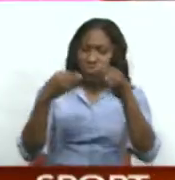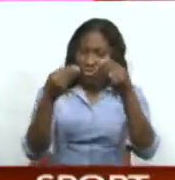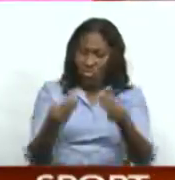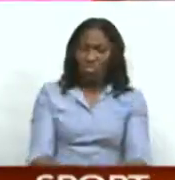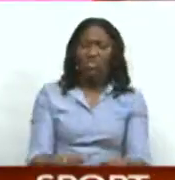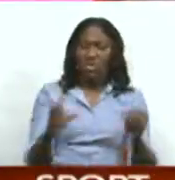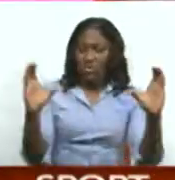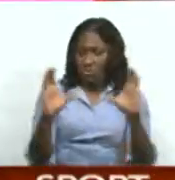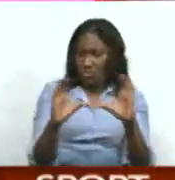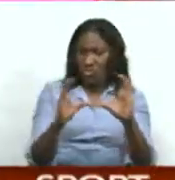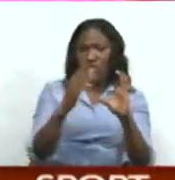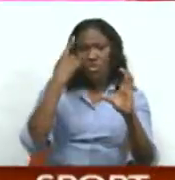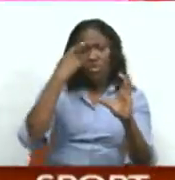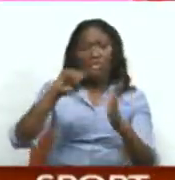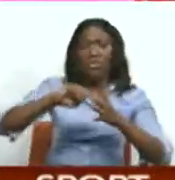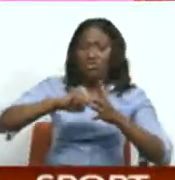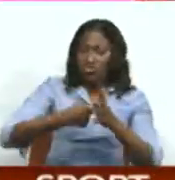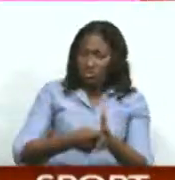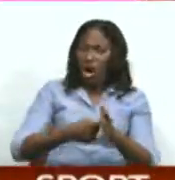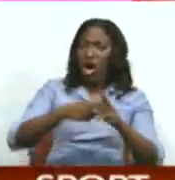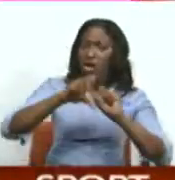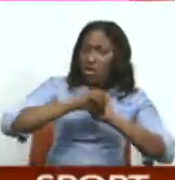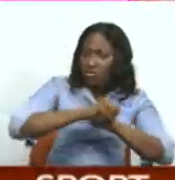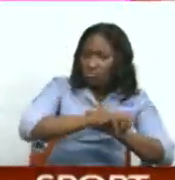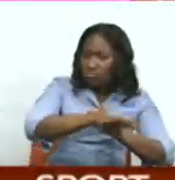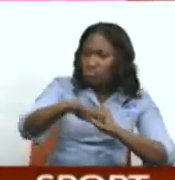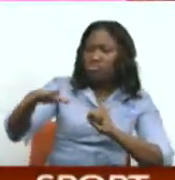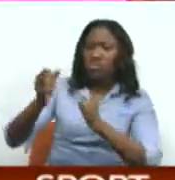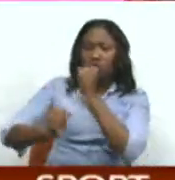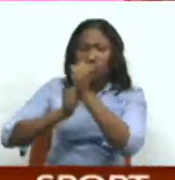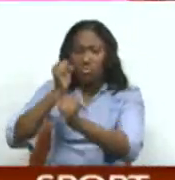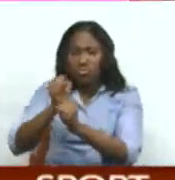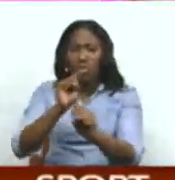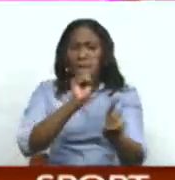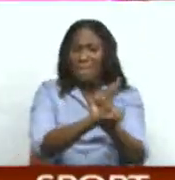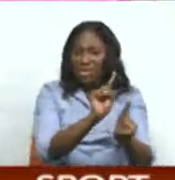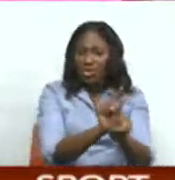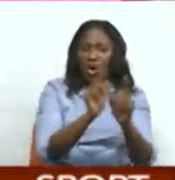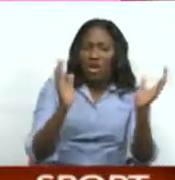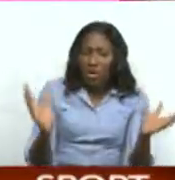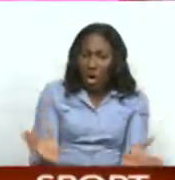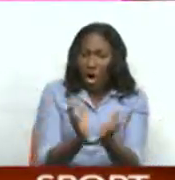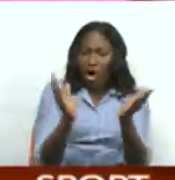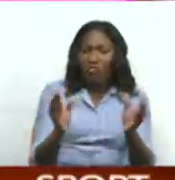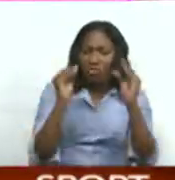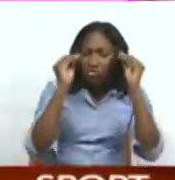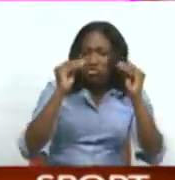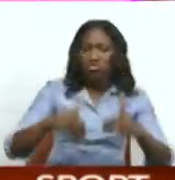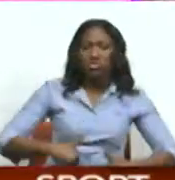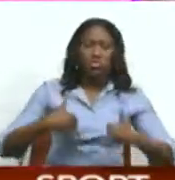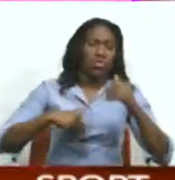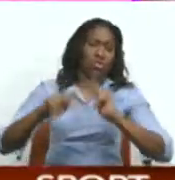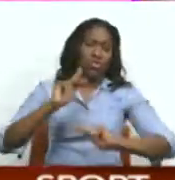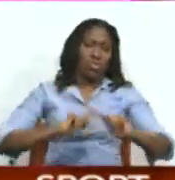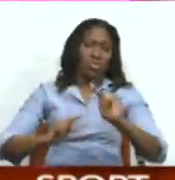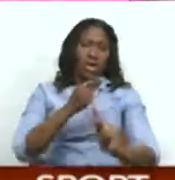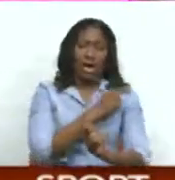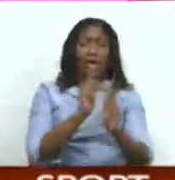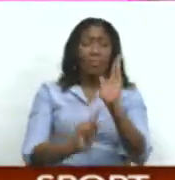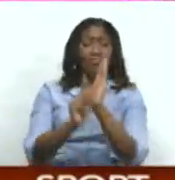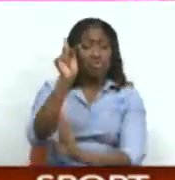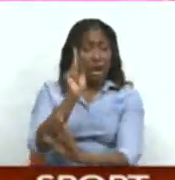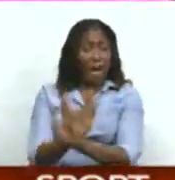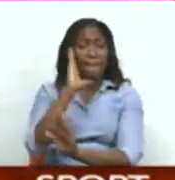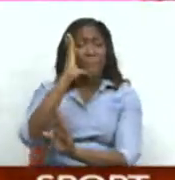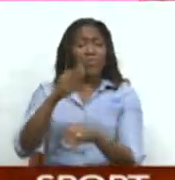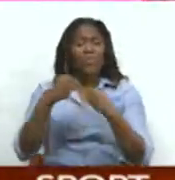as program ambassadors in the various disciplines and will mentor, encourage, and educate participants. The program will provide